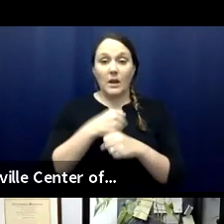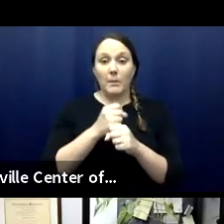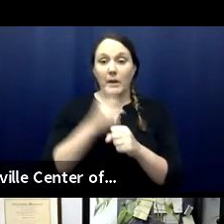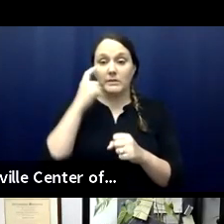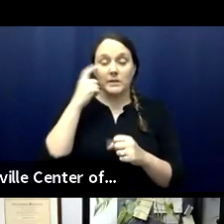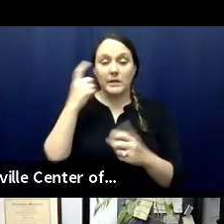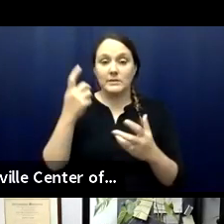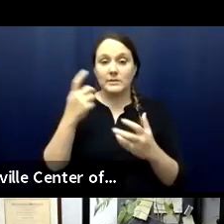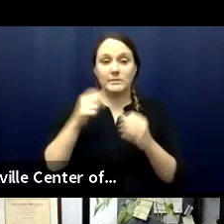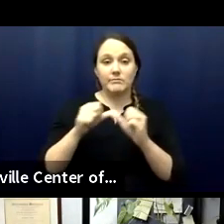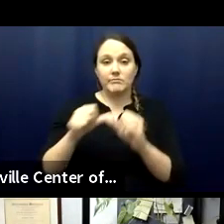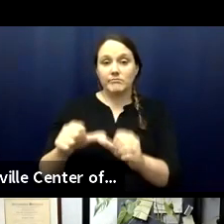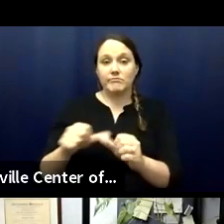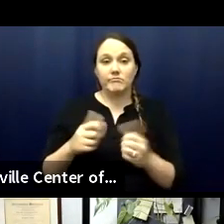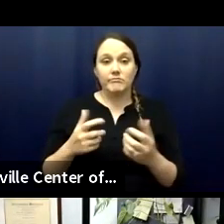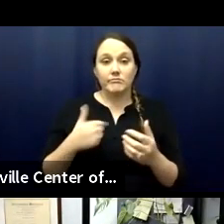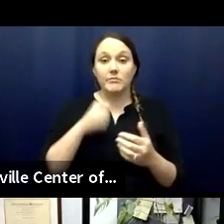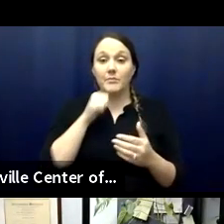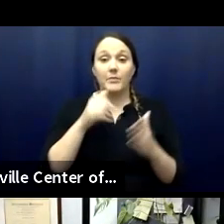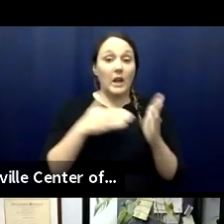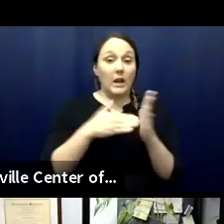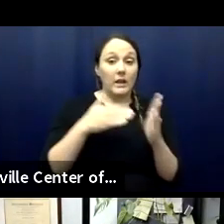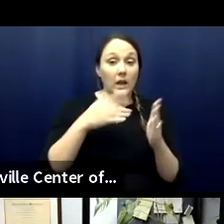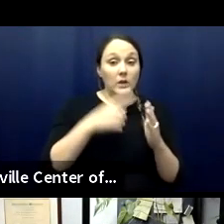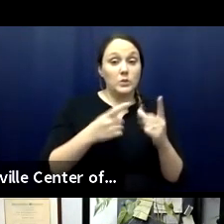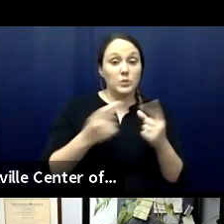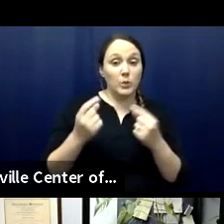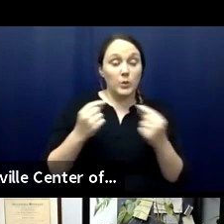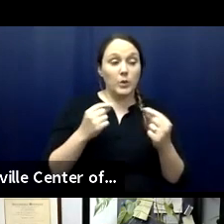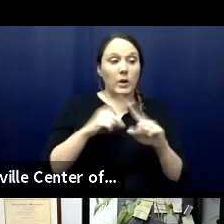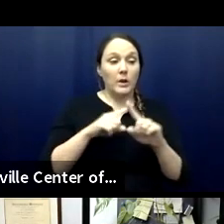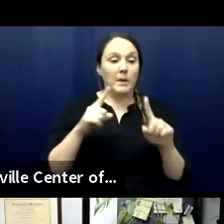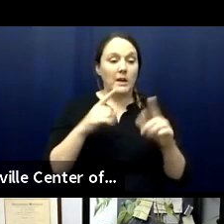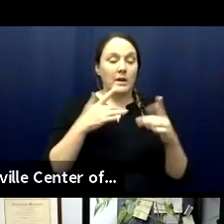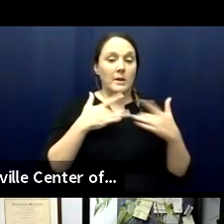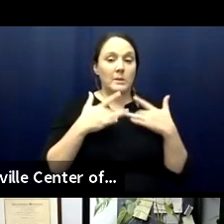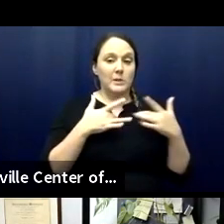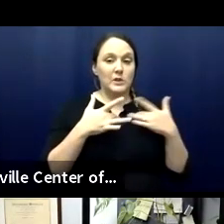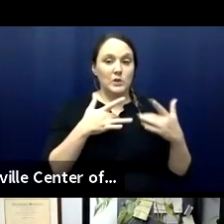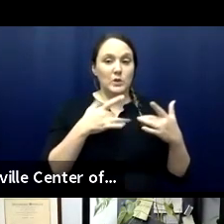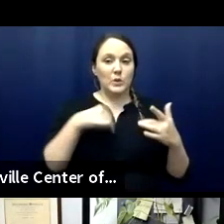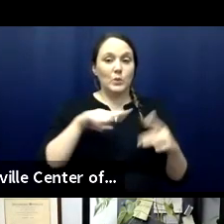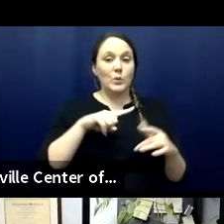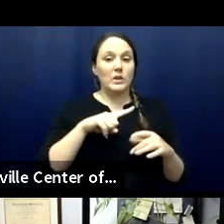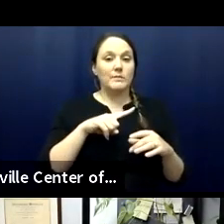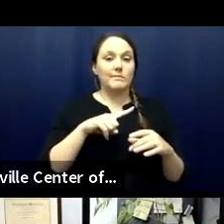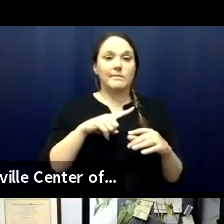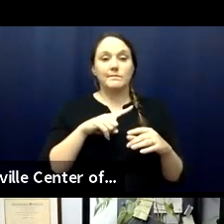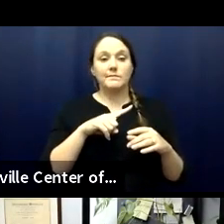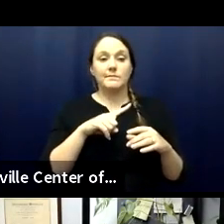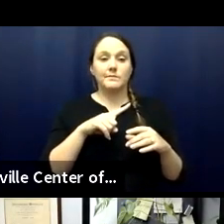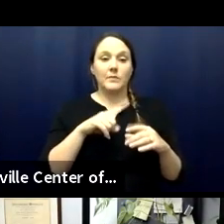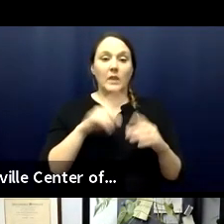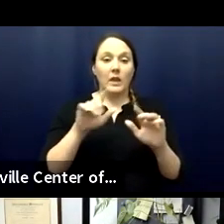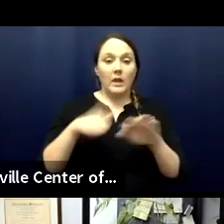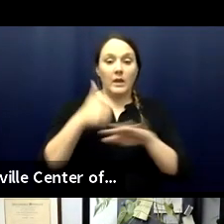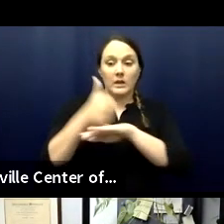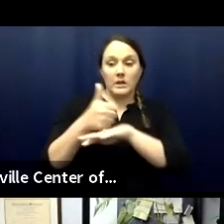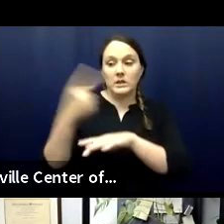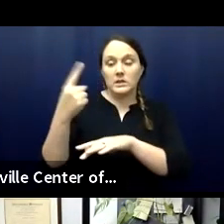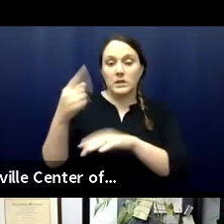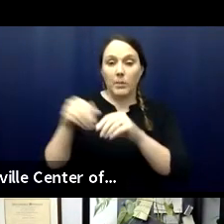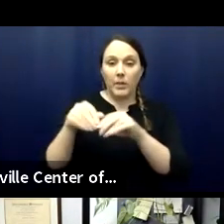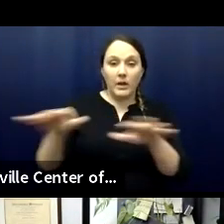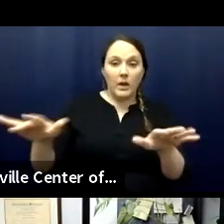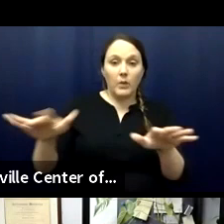sense long-term. It's not that I'm against what we're doing, but I just have concerns that we are putting something out there and we have